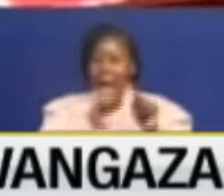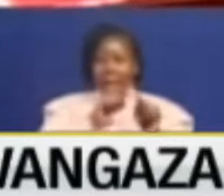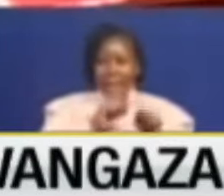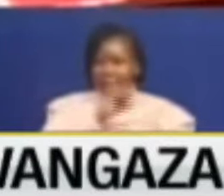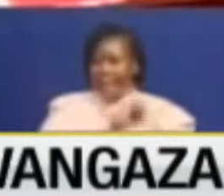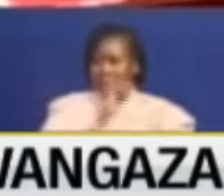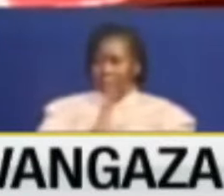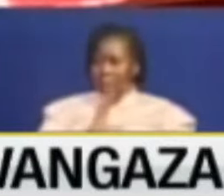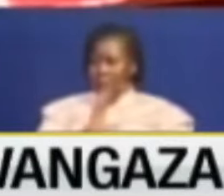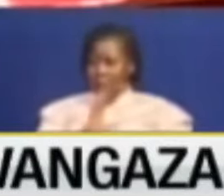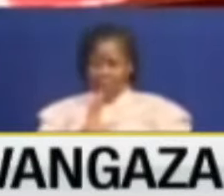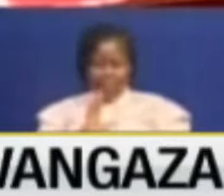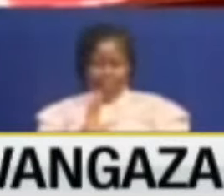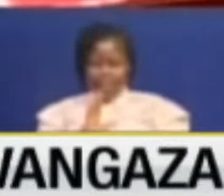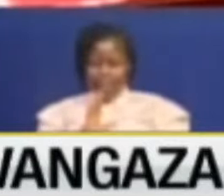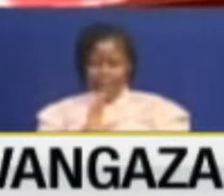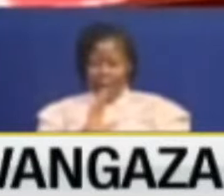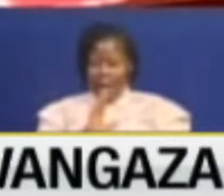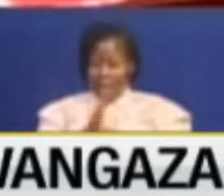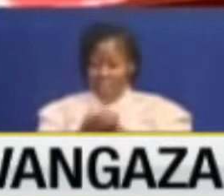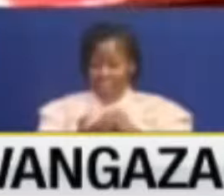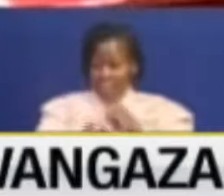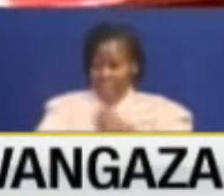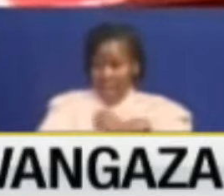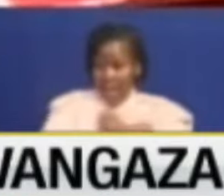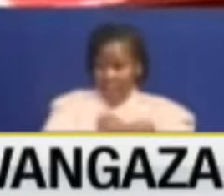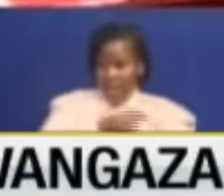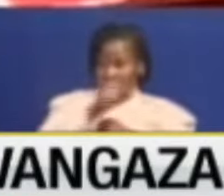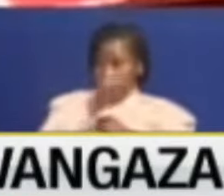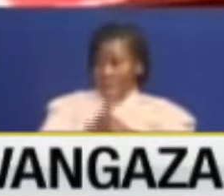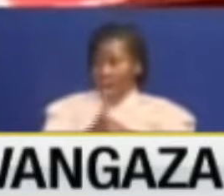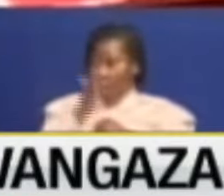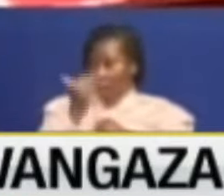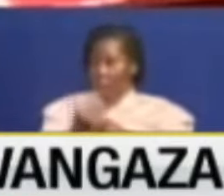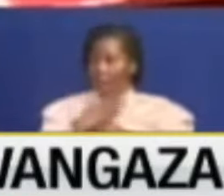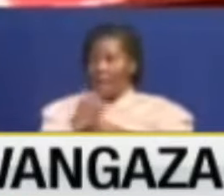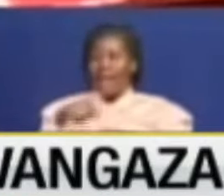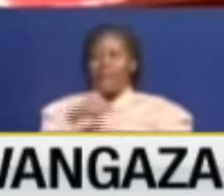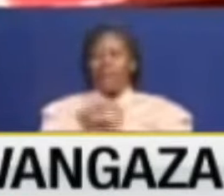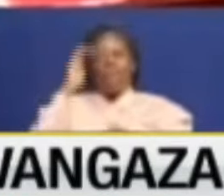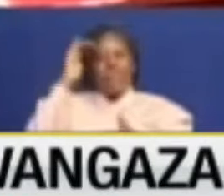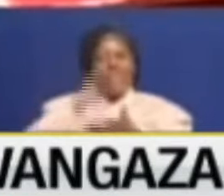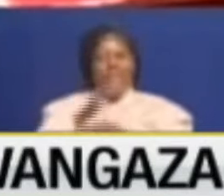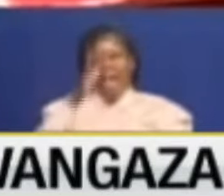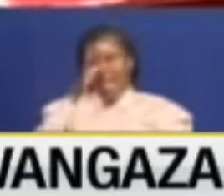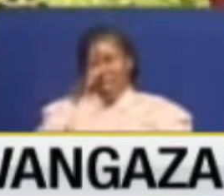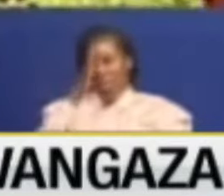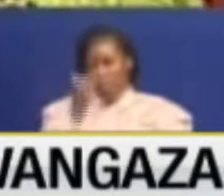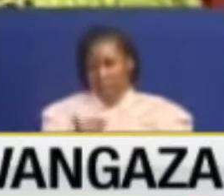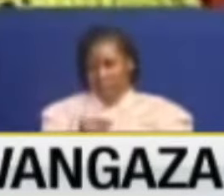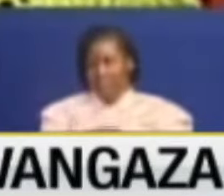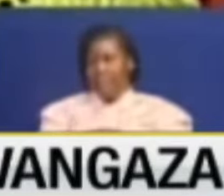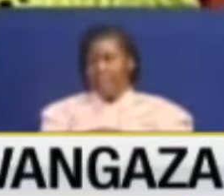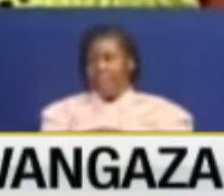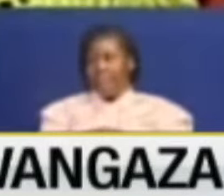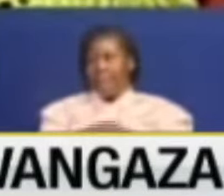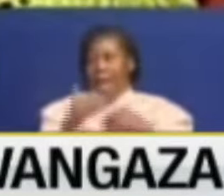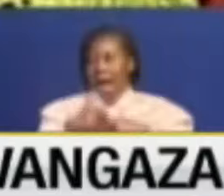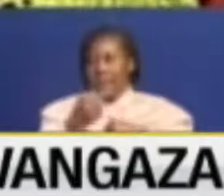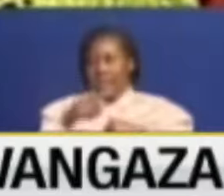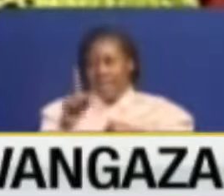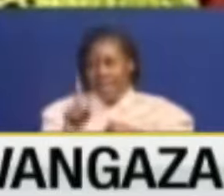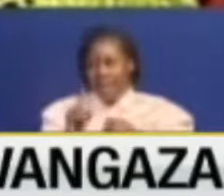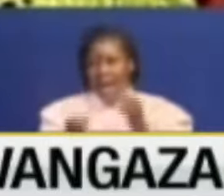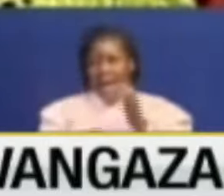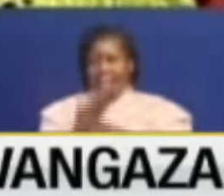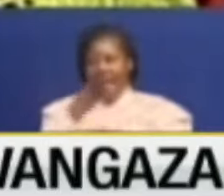being bribed. They accuse the governor because they want us to believe a lie, because they have themselves